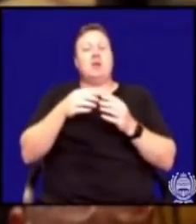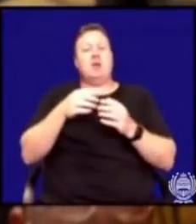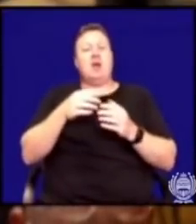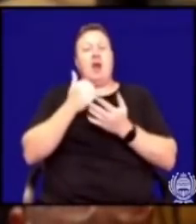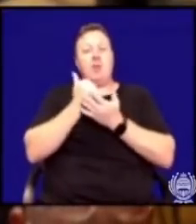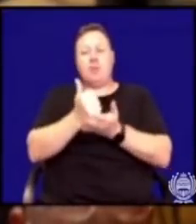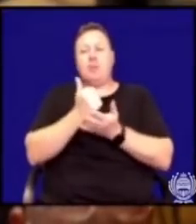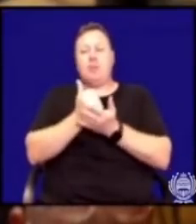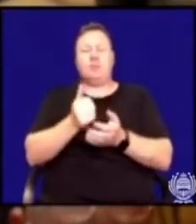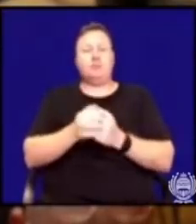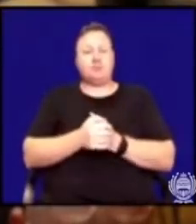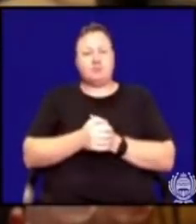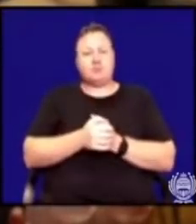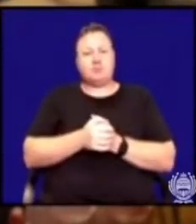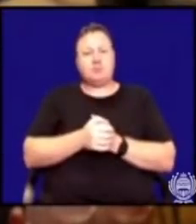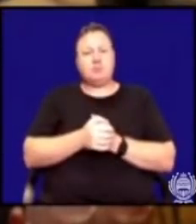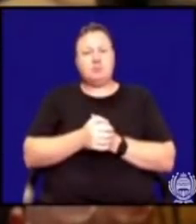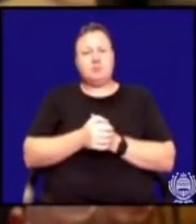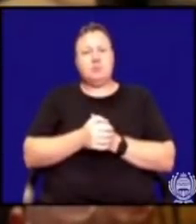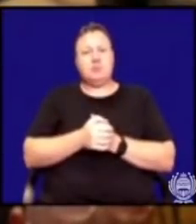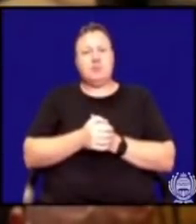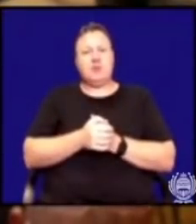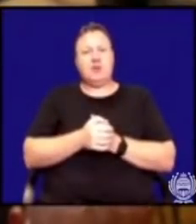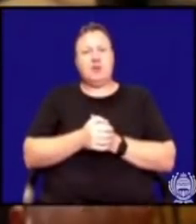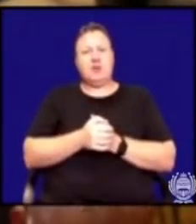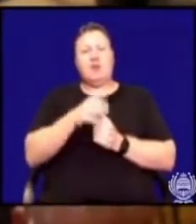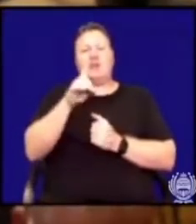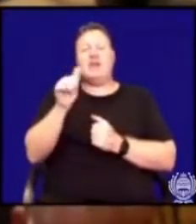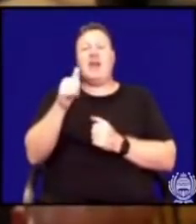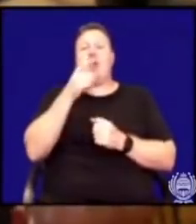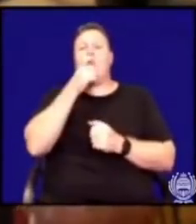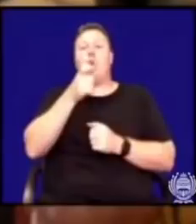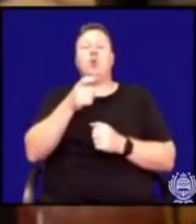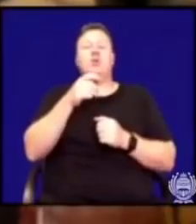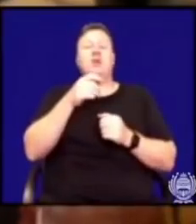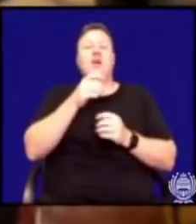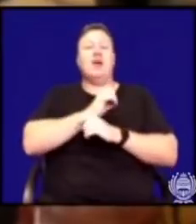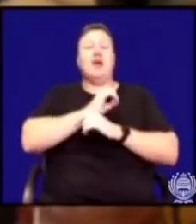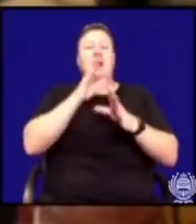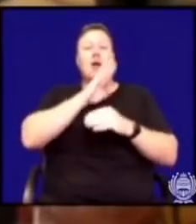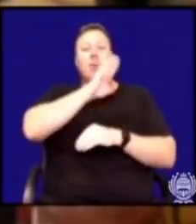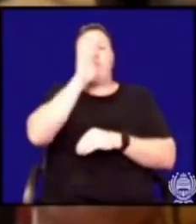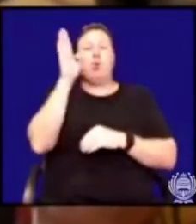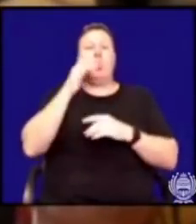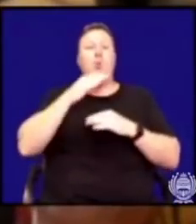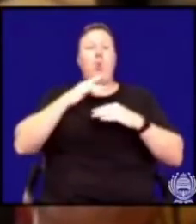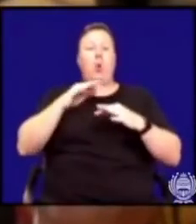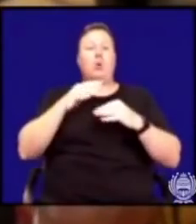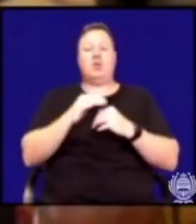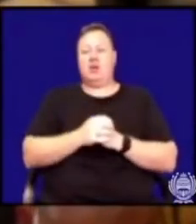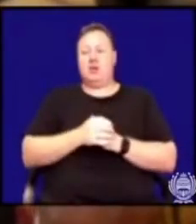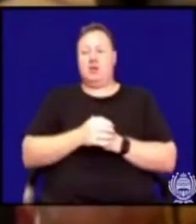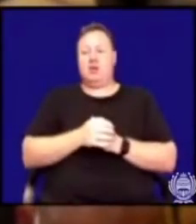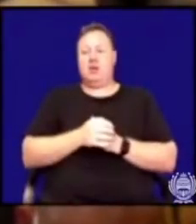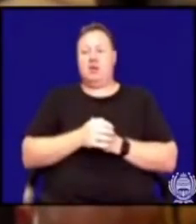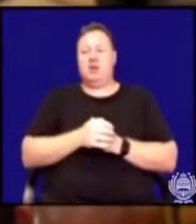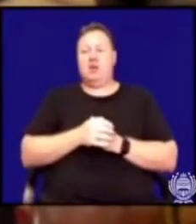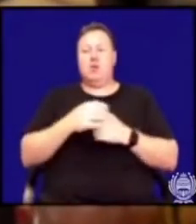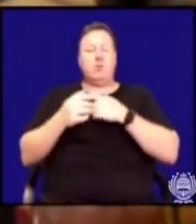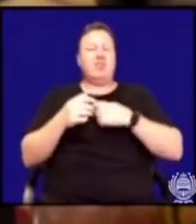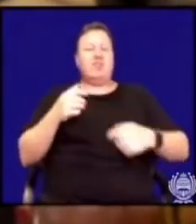clear blue water. I'm sure the President already knows what that is because he studied our manifesto.